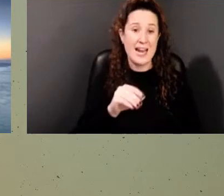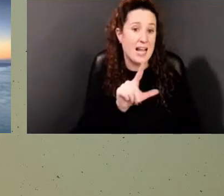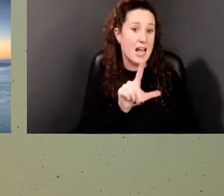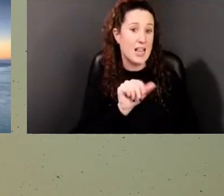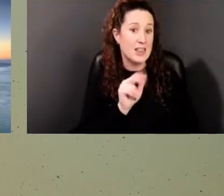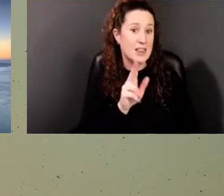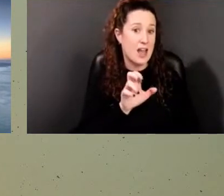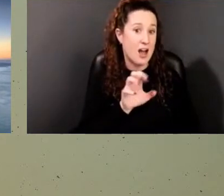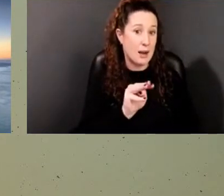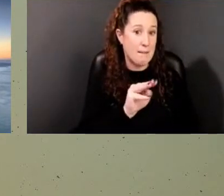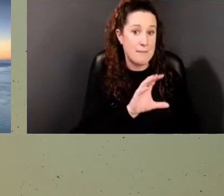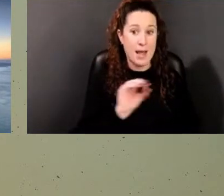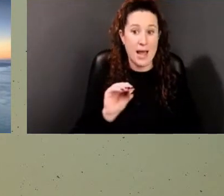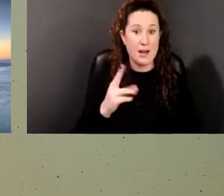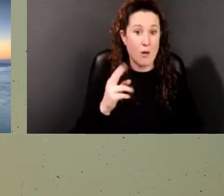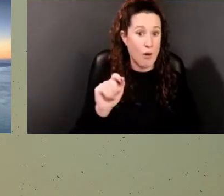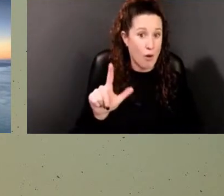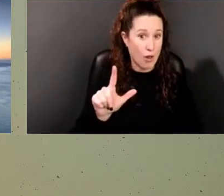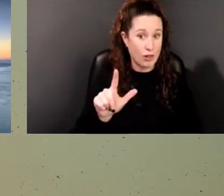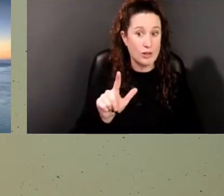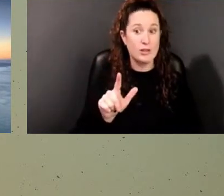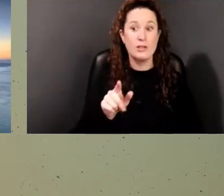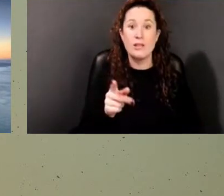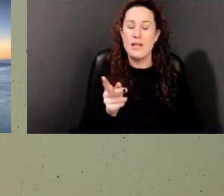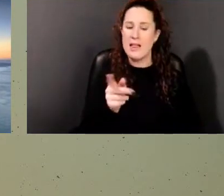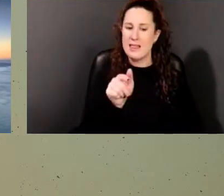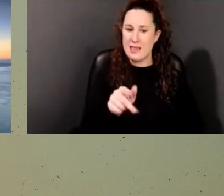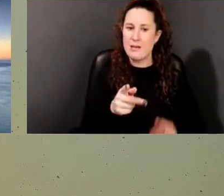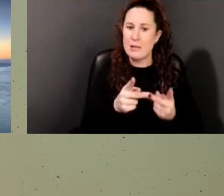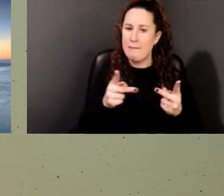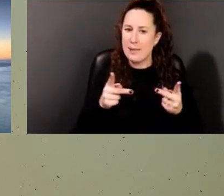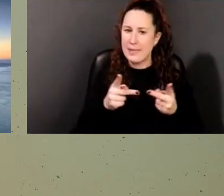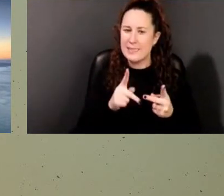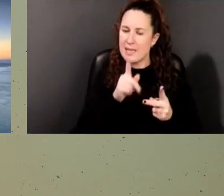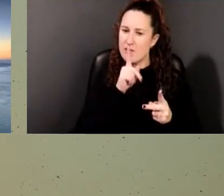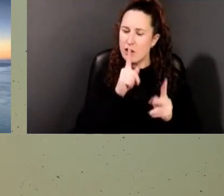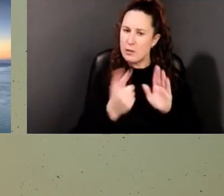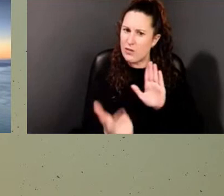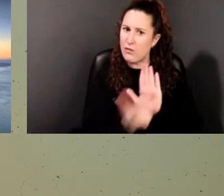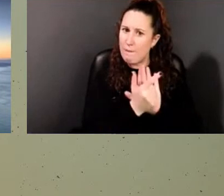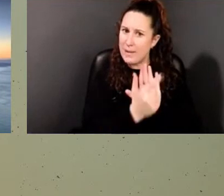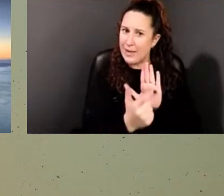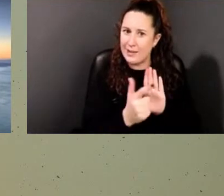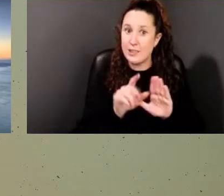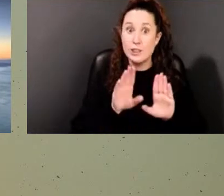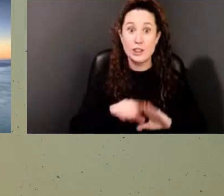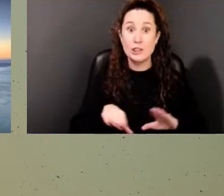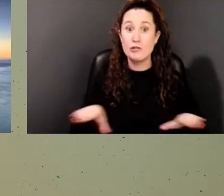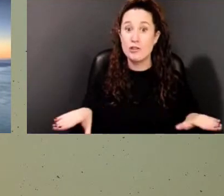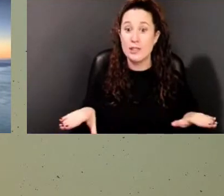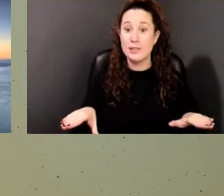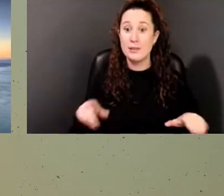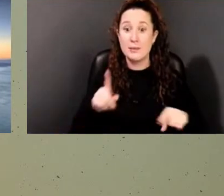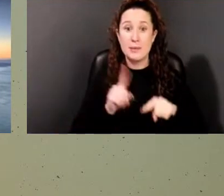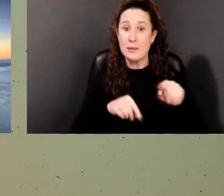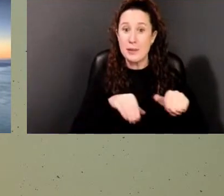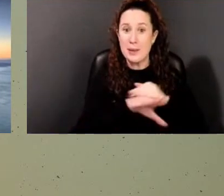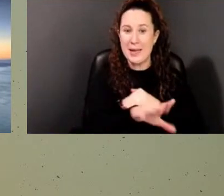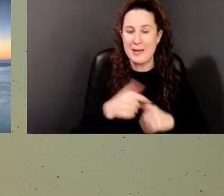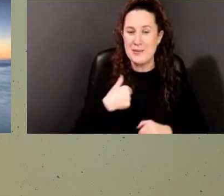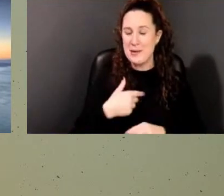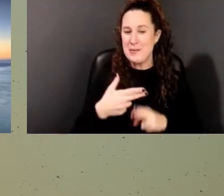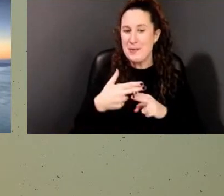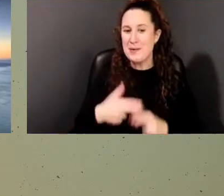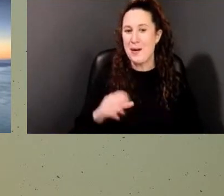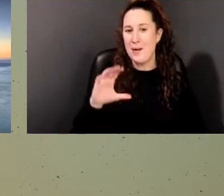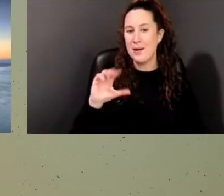a place that was always forbidden to go in by the children. I call us campus brats, those of